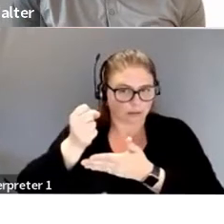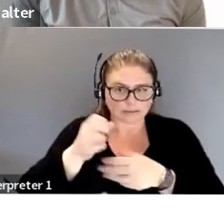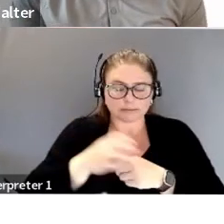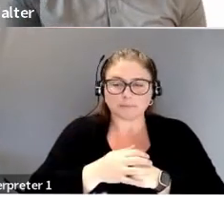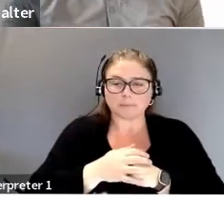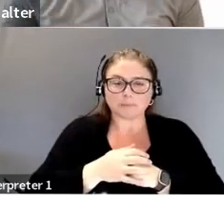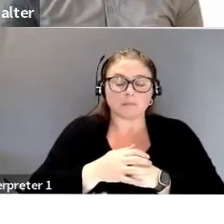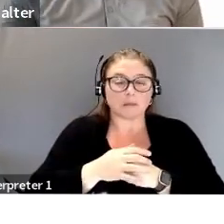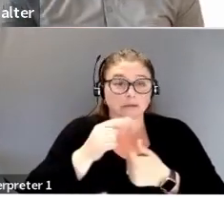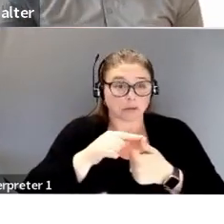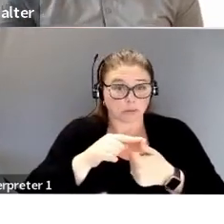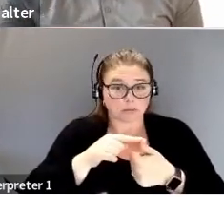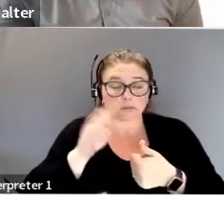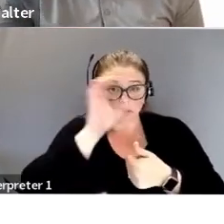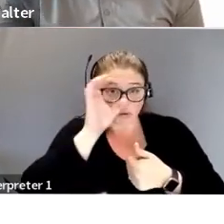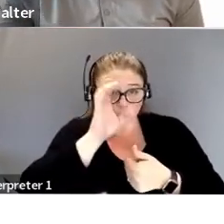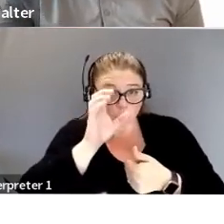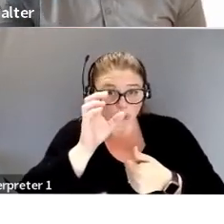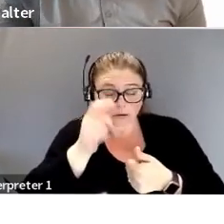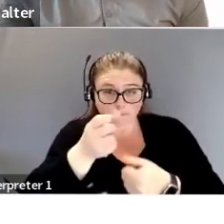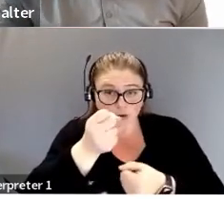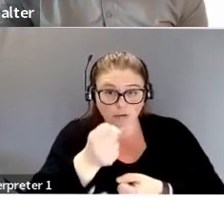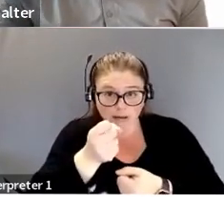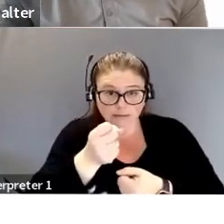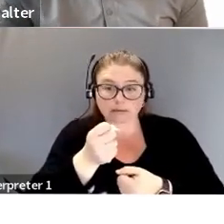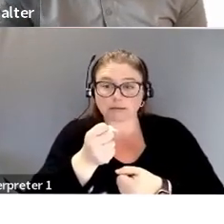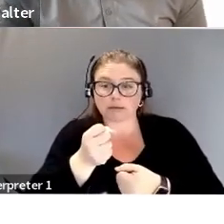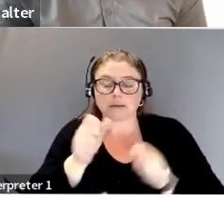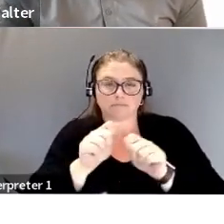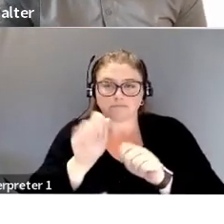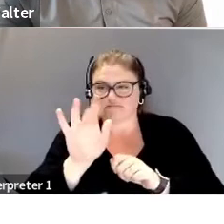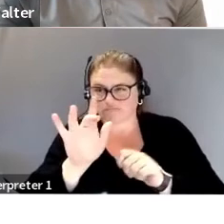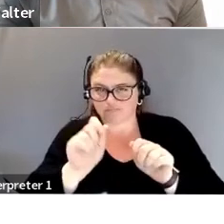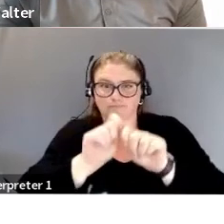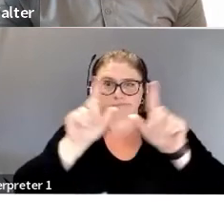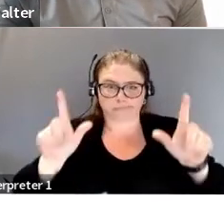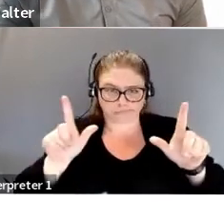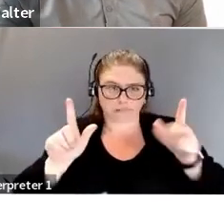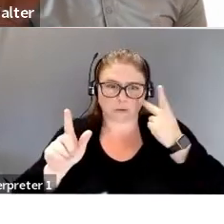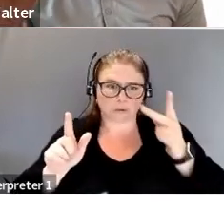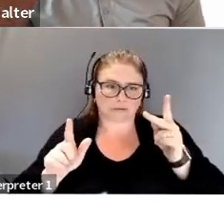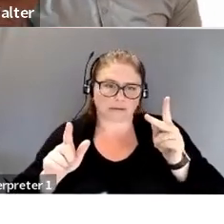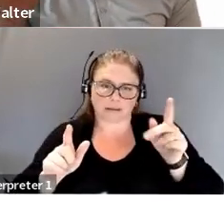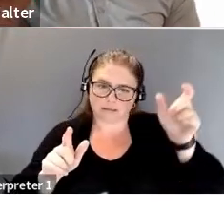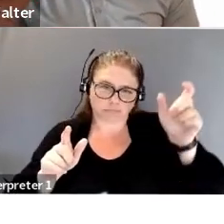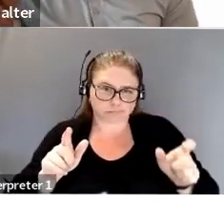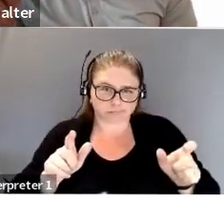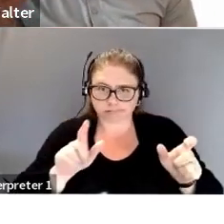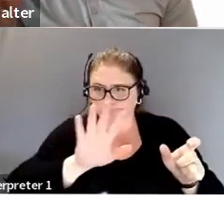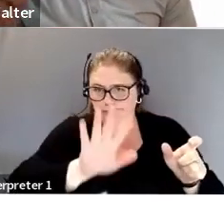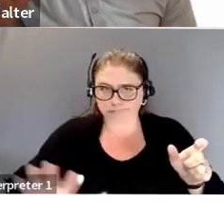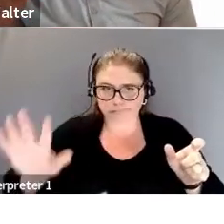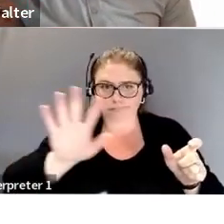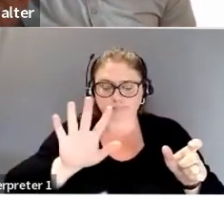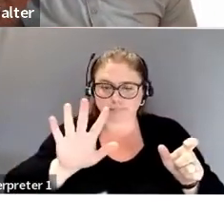dashboard. Now, this is also accessible in the left-hand navigation bar at any point in time. Now, this is where you're going to